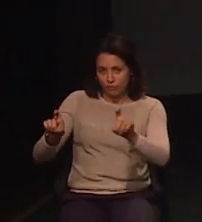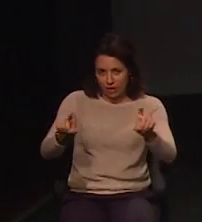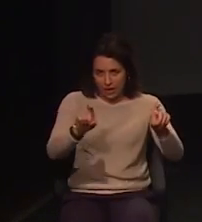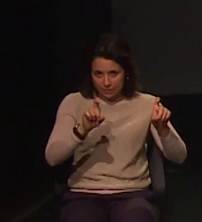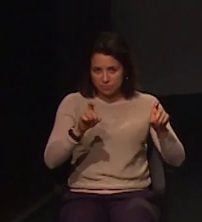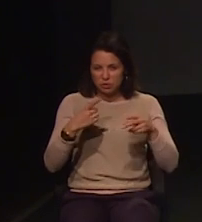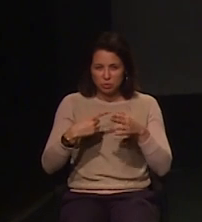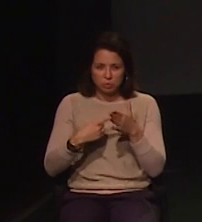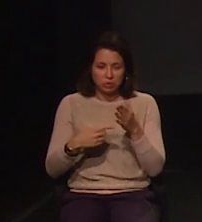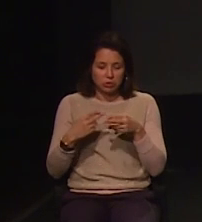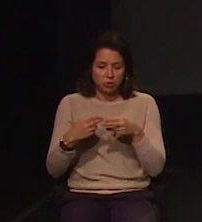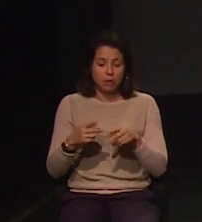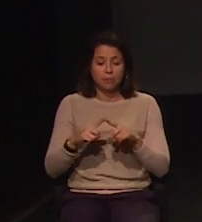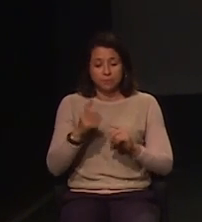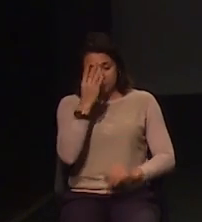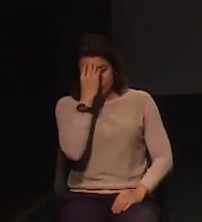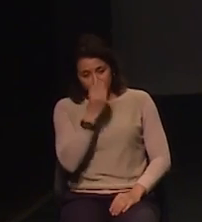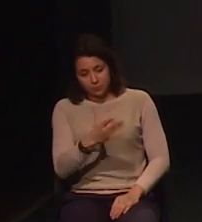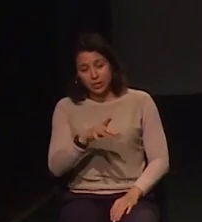leadership is white,